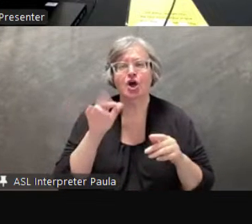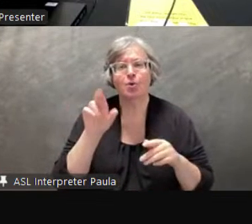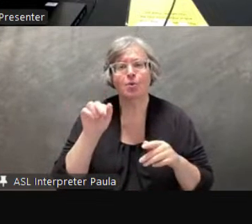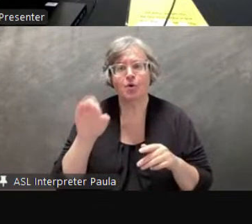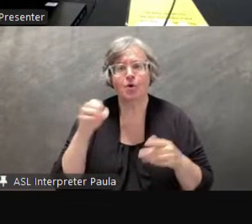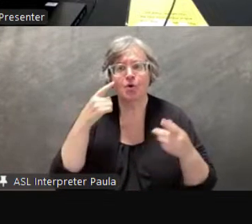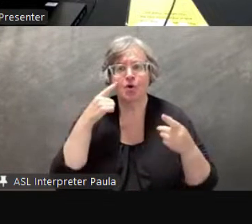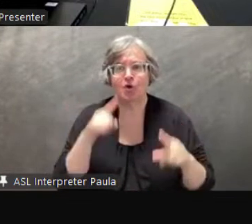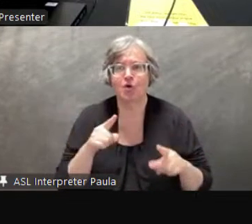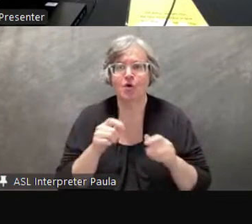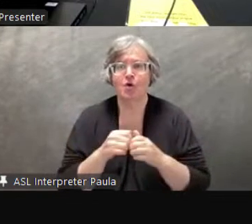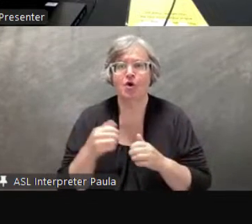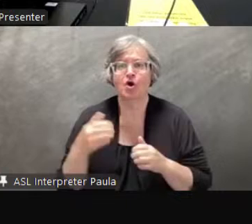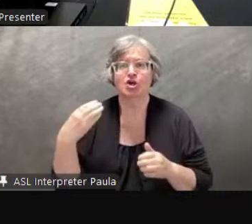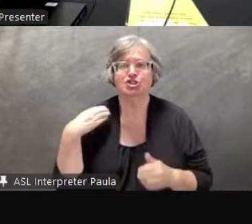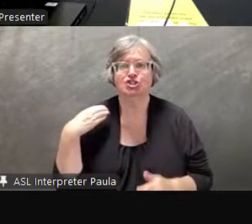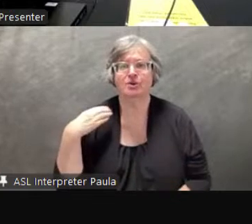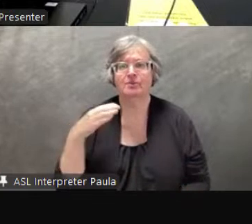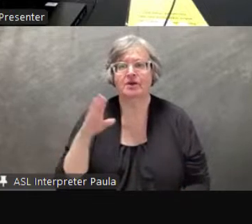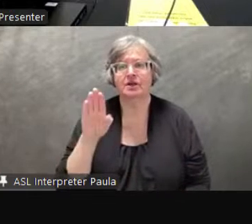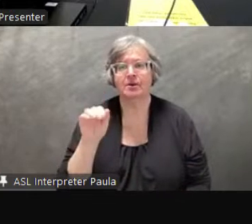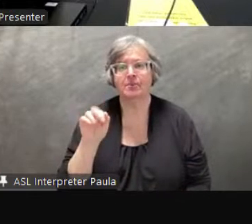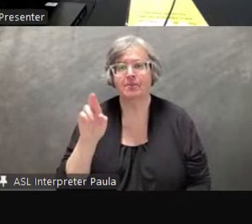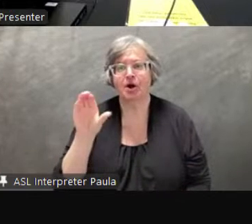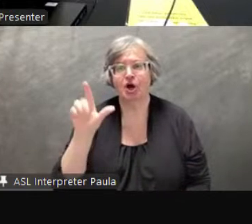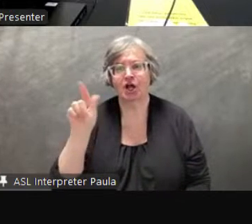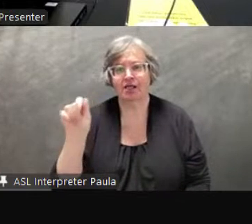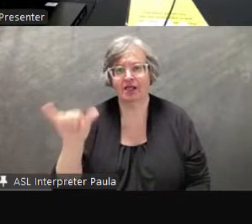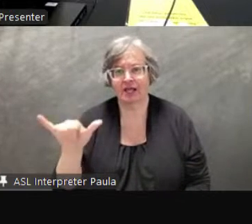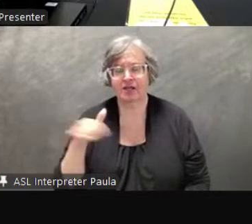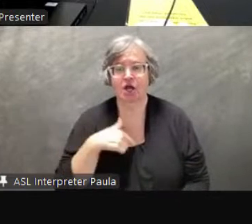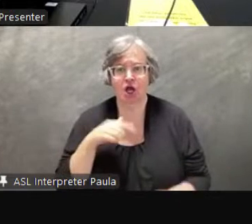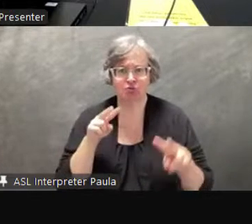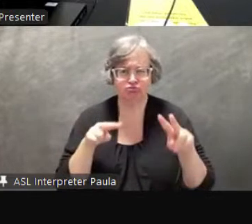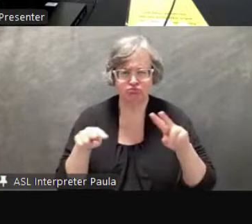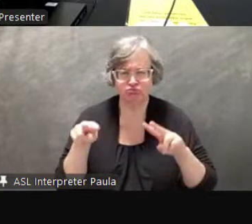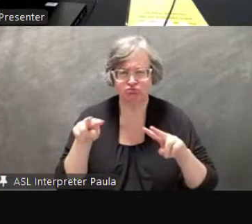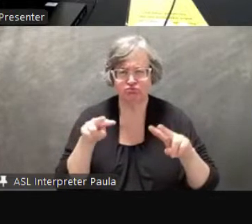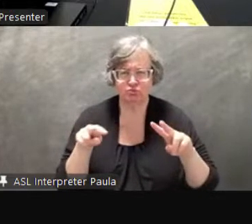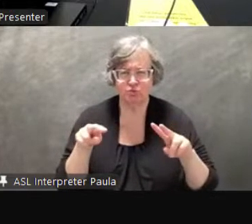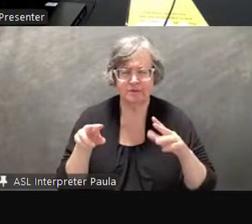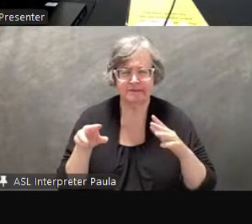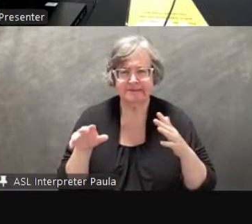concur with Chairman Barclay. Certainly, as I look at this, those